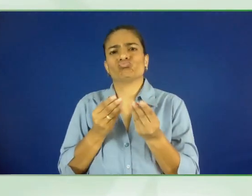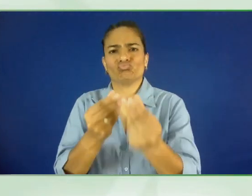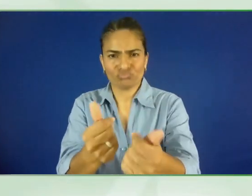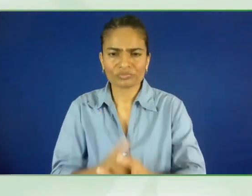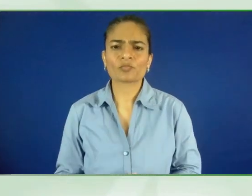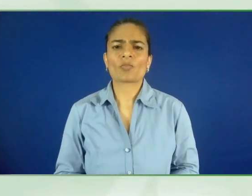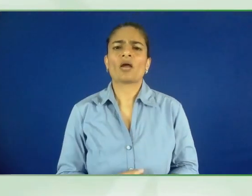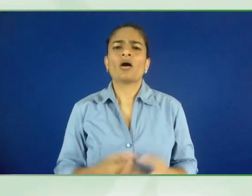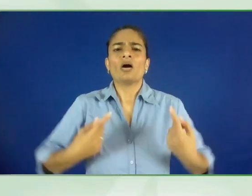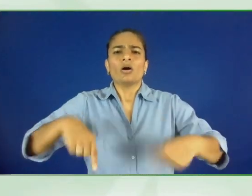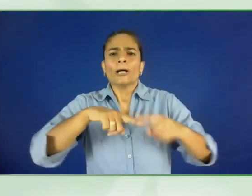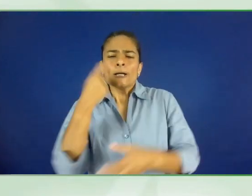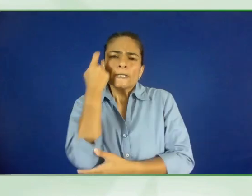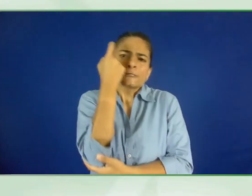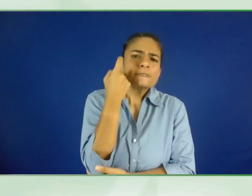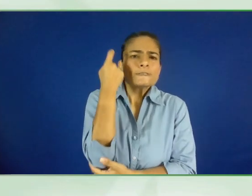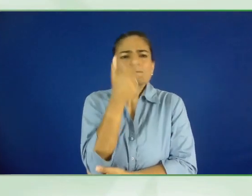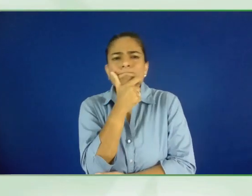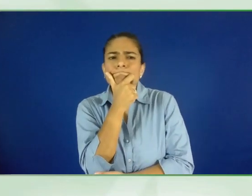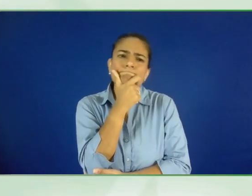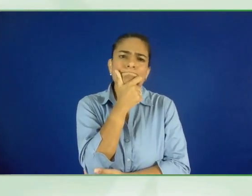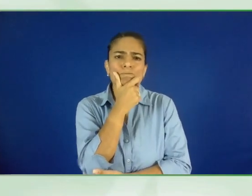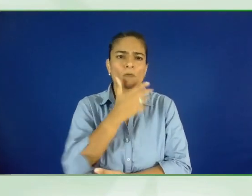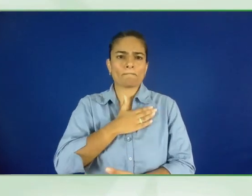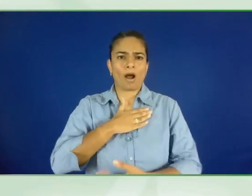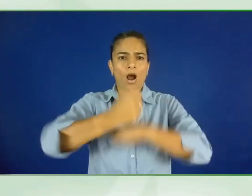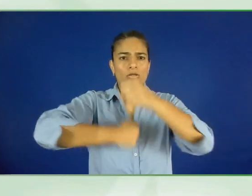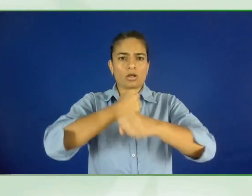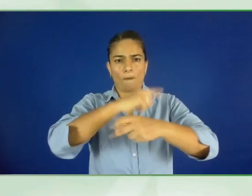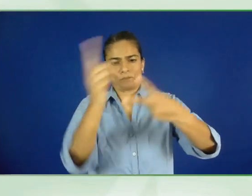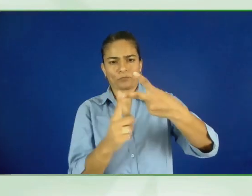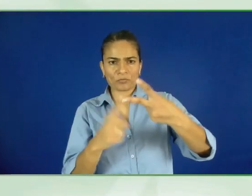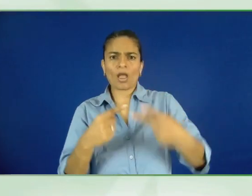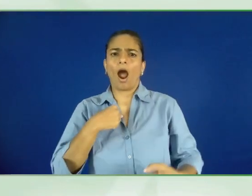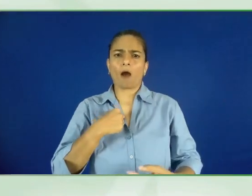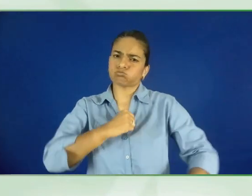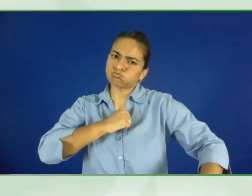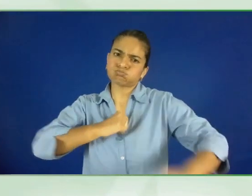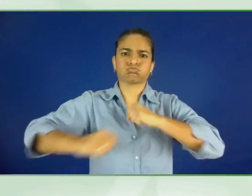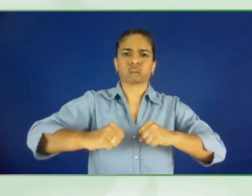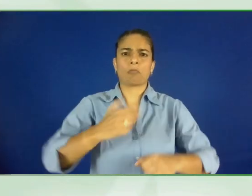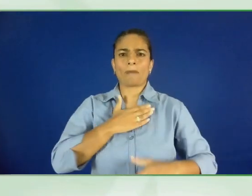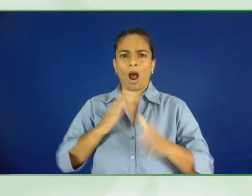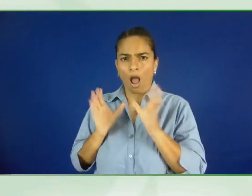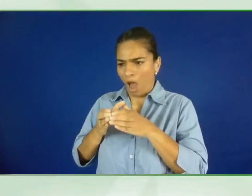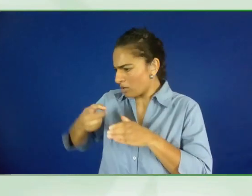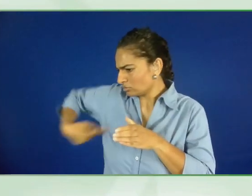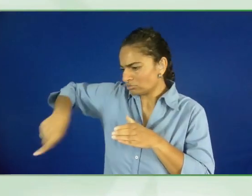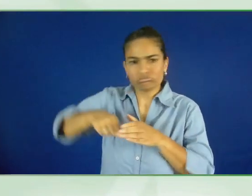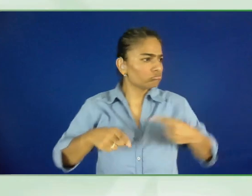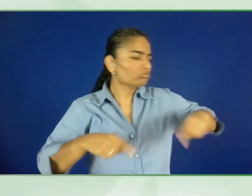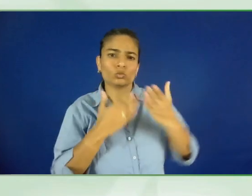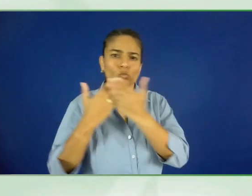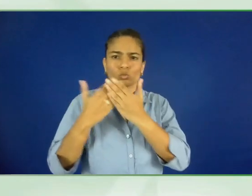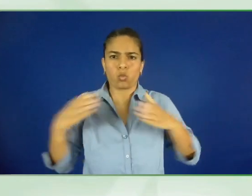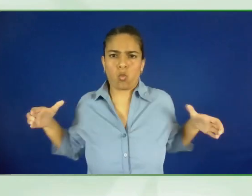sophomore year, I actively mobilized my classmates around me and established the Deaf Association